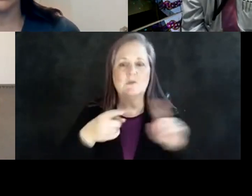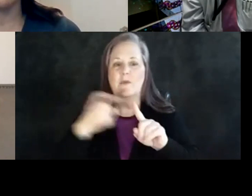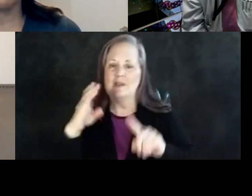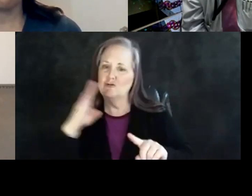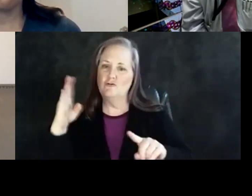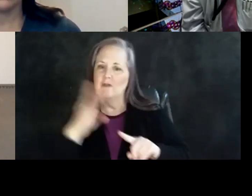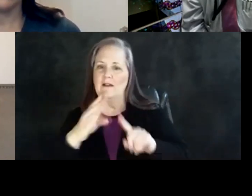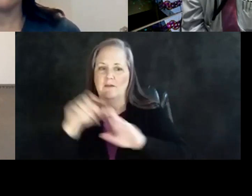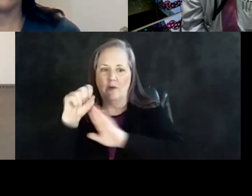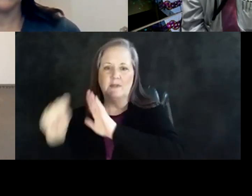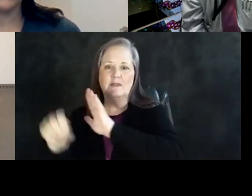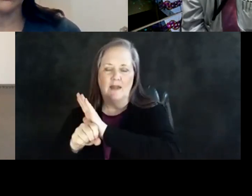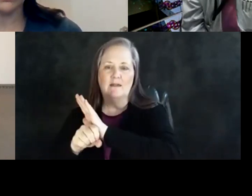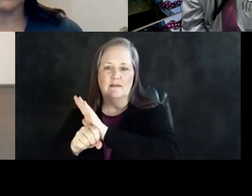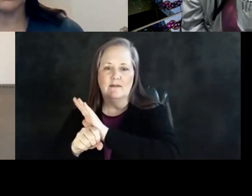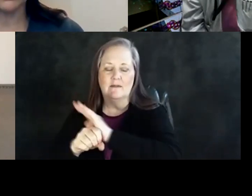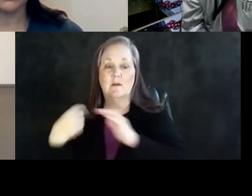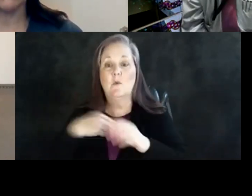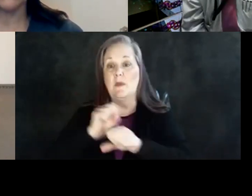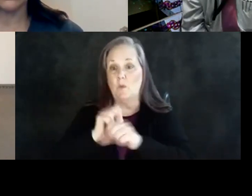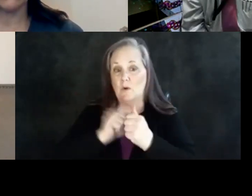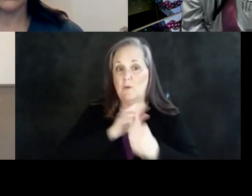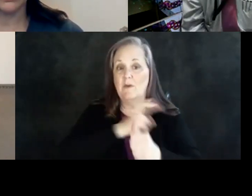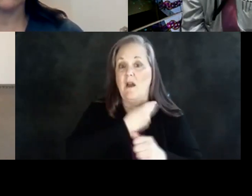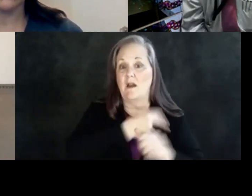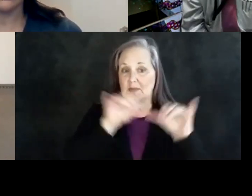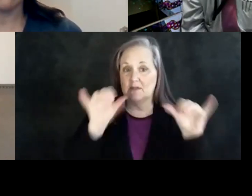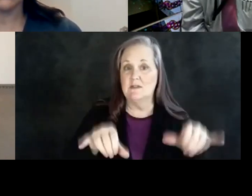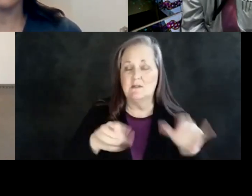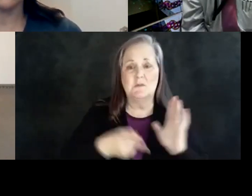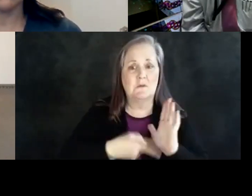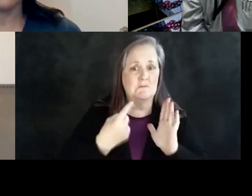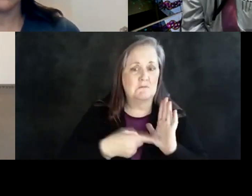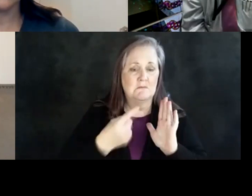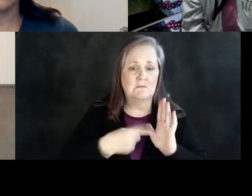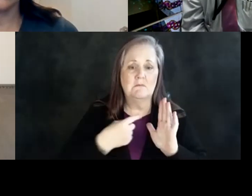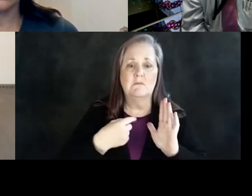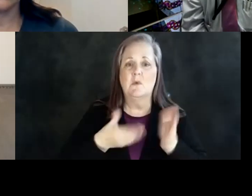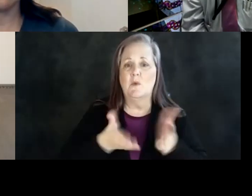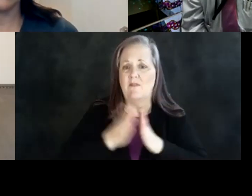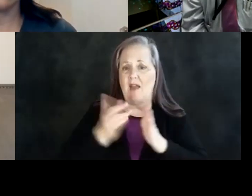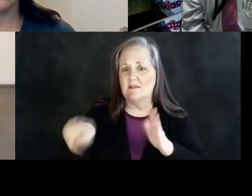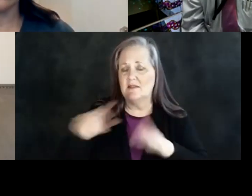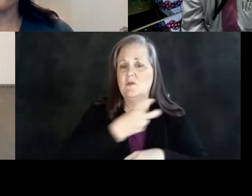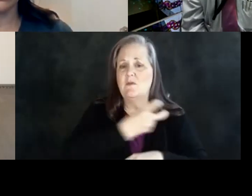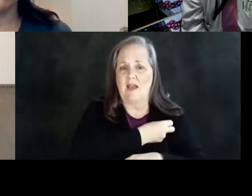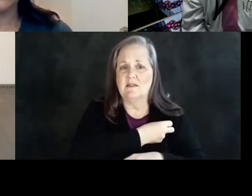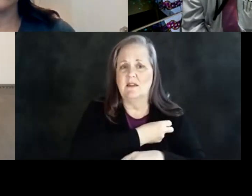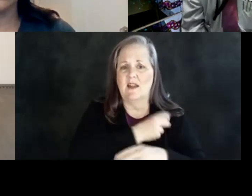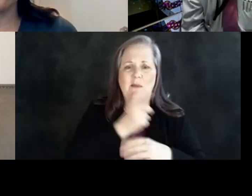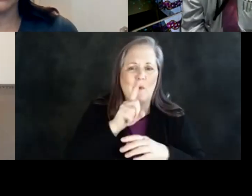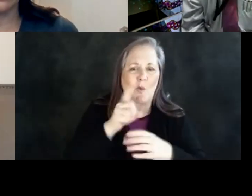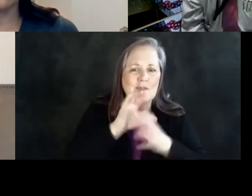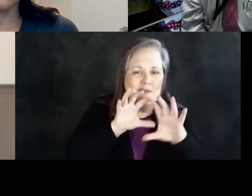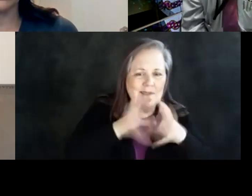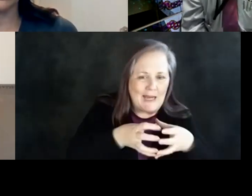from the state. We do work with the hospital systems. So on occasion, we have asked them to vaccinate a sector from a